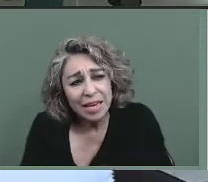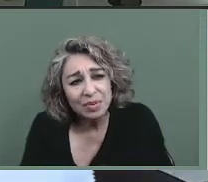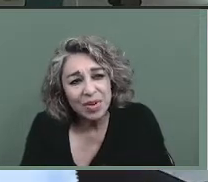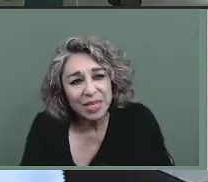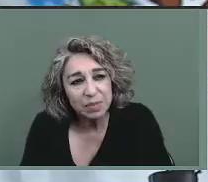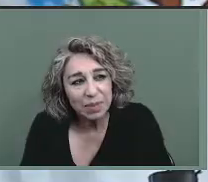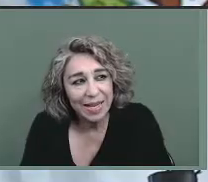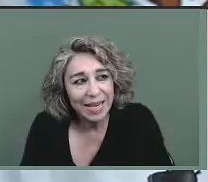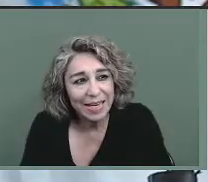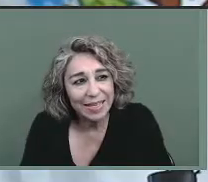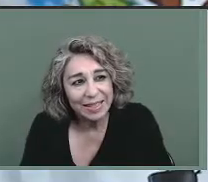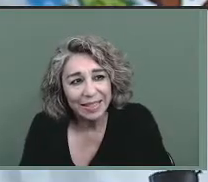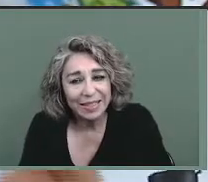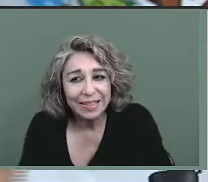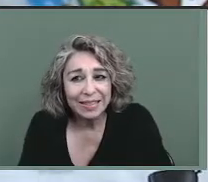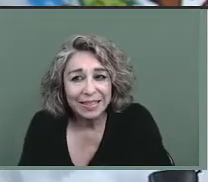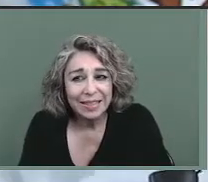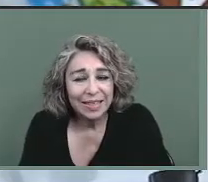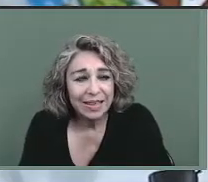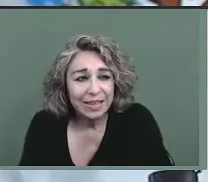And I come to explain